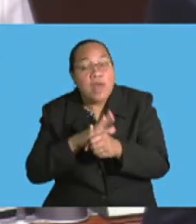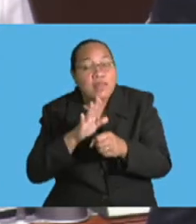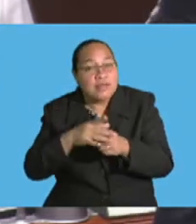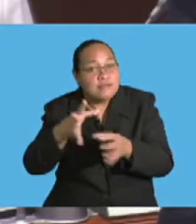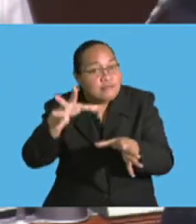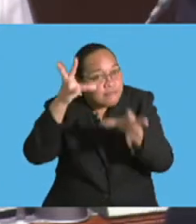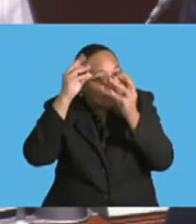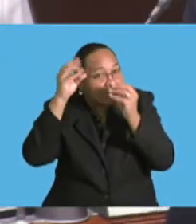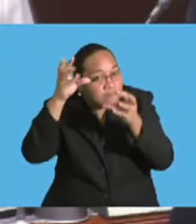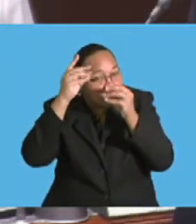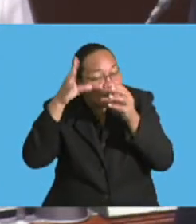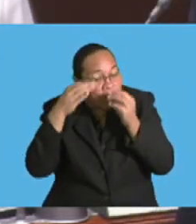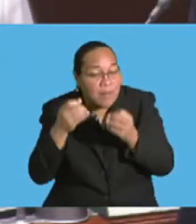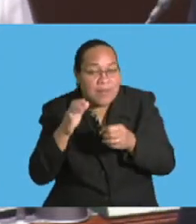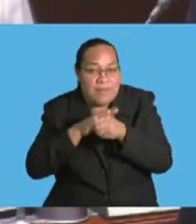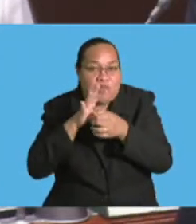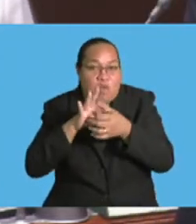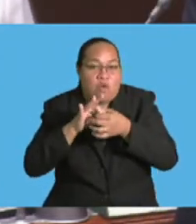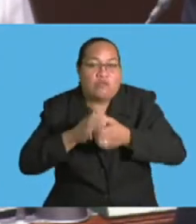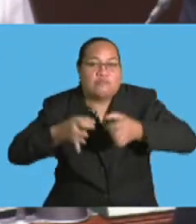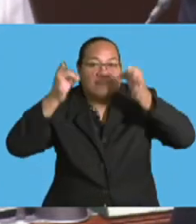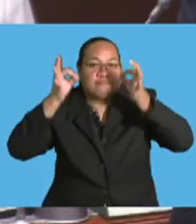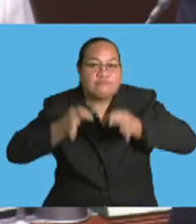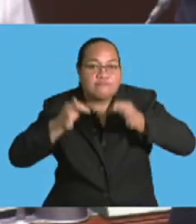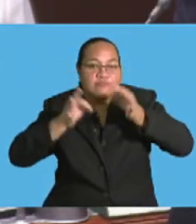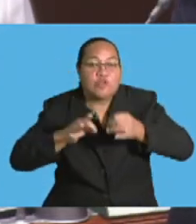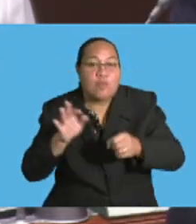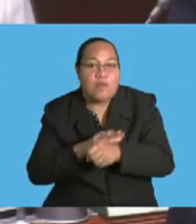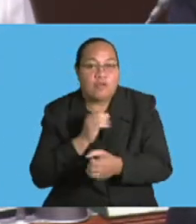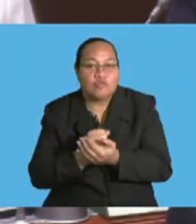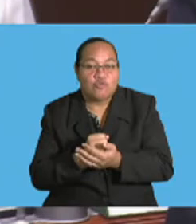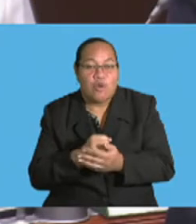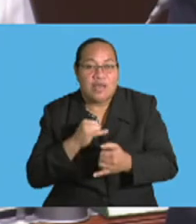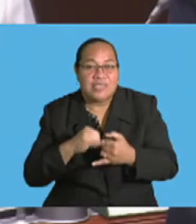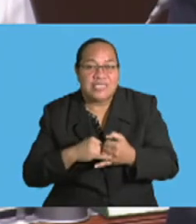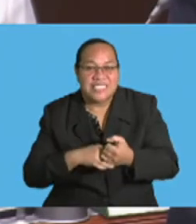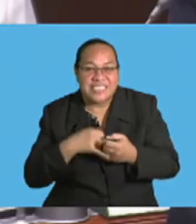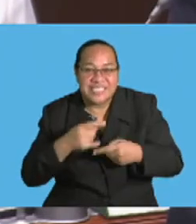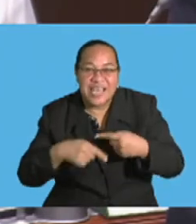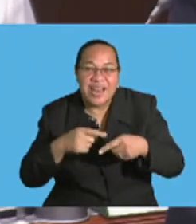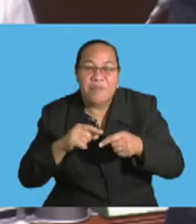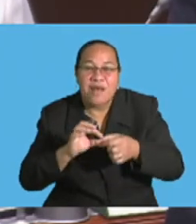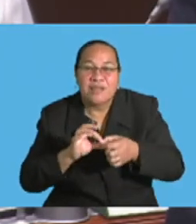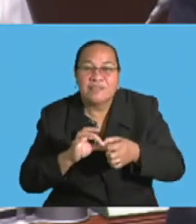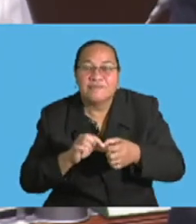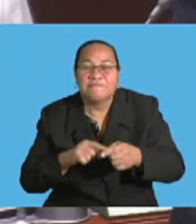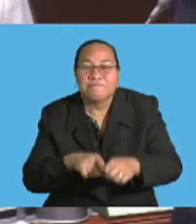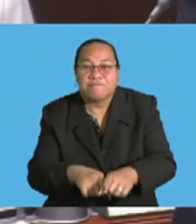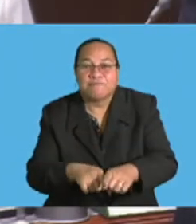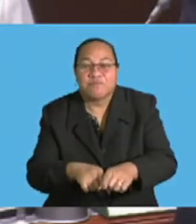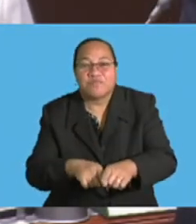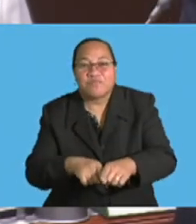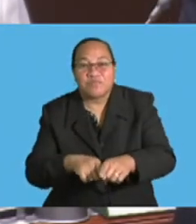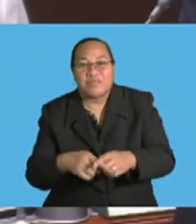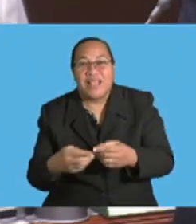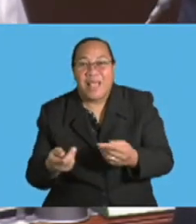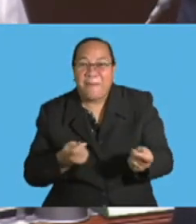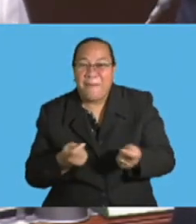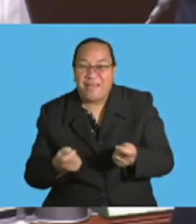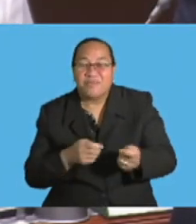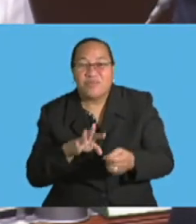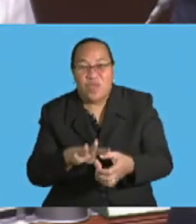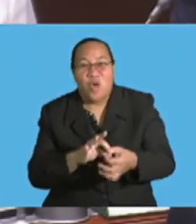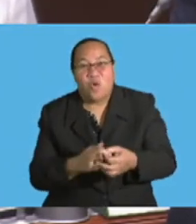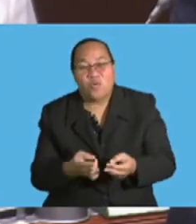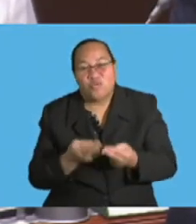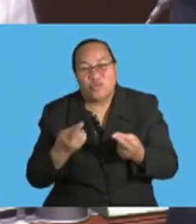the sustainable development, sustainable management of their natural resources, to ensure the participation of the iTaukei